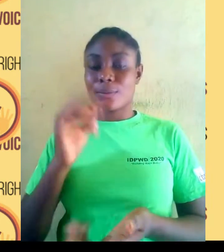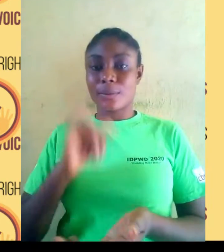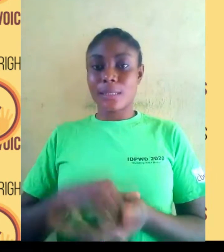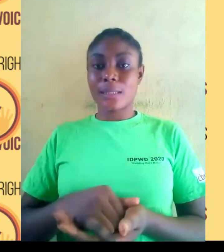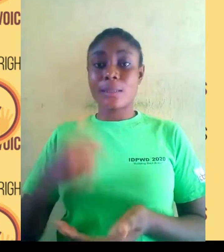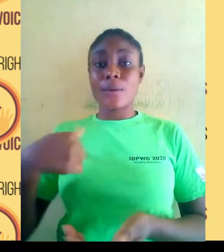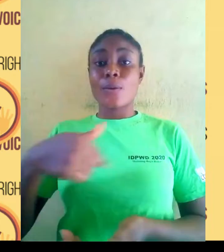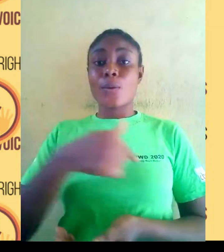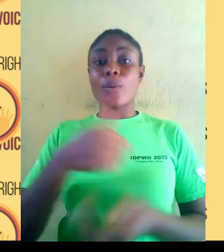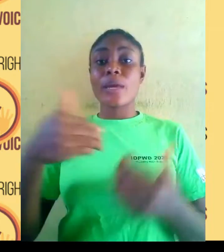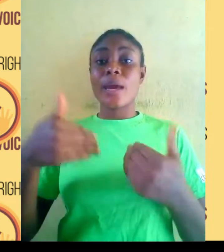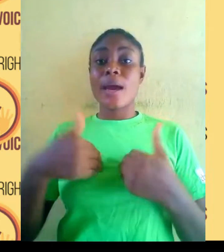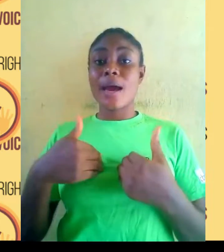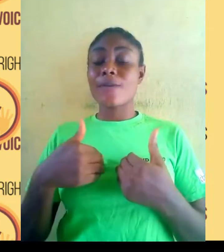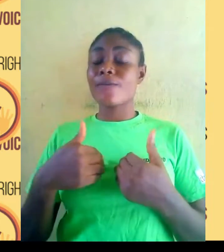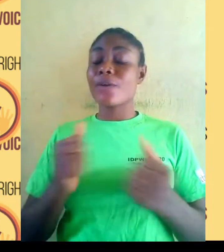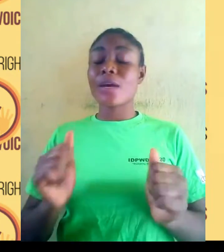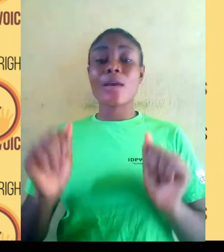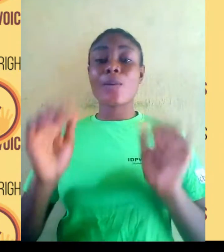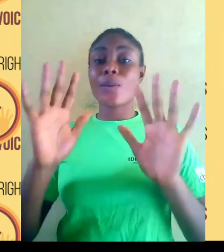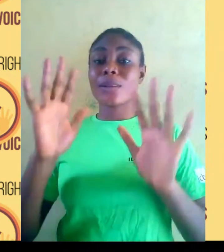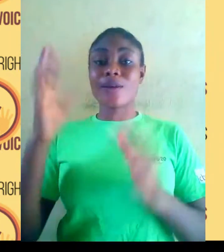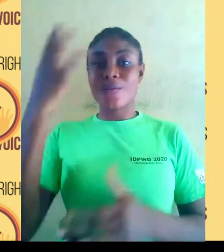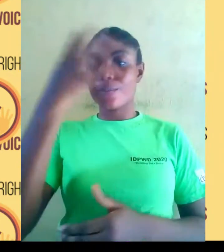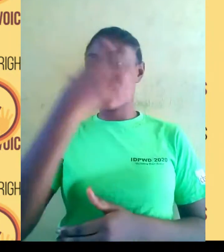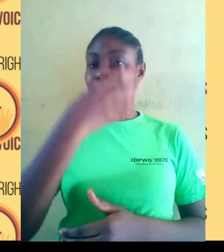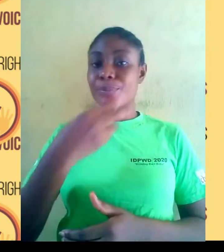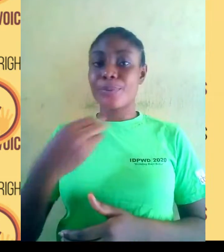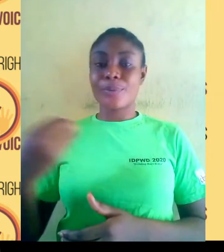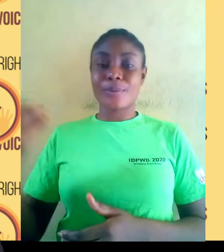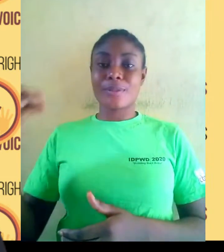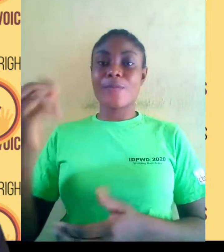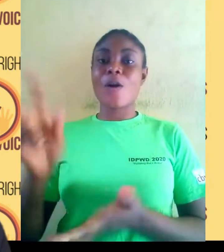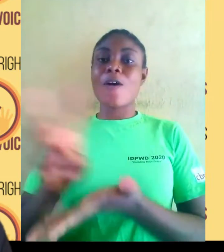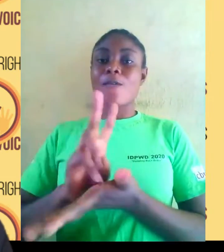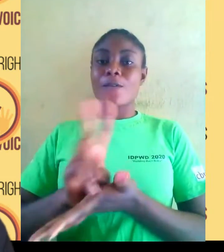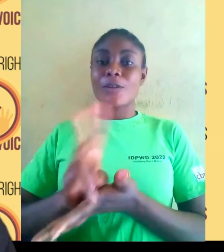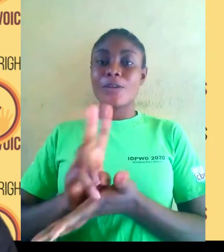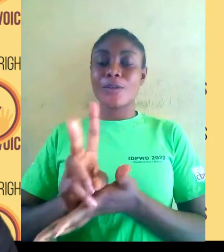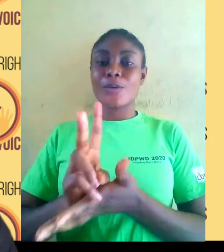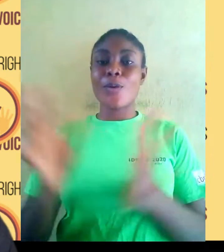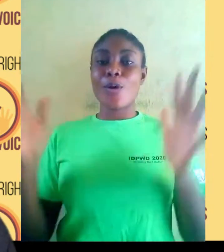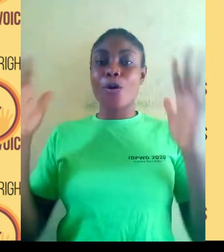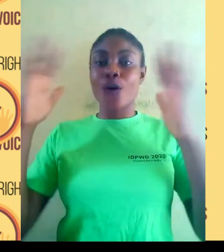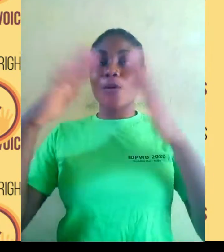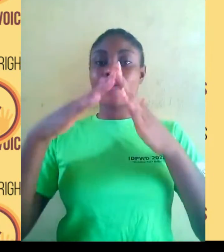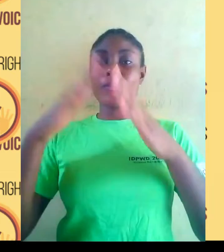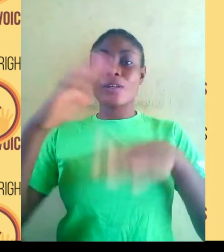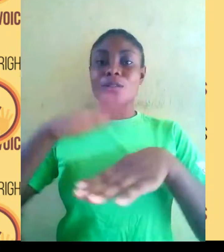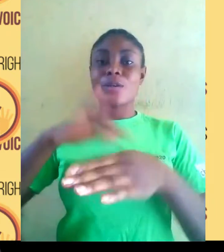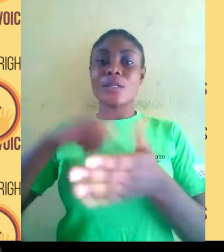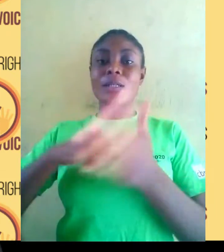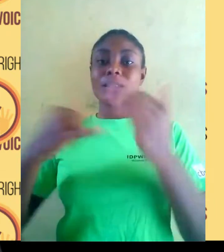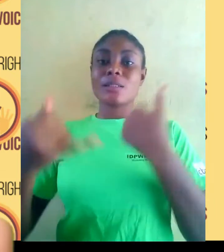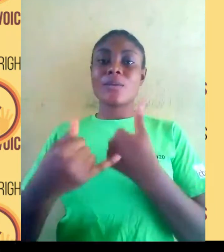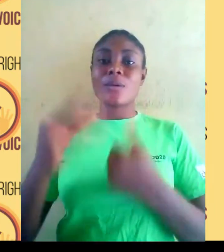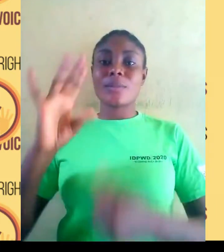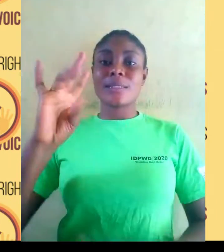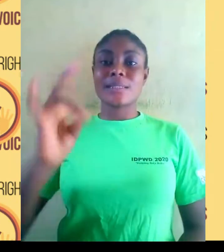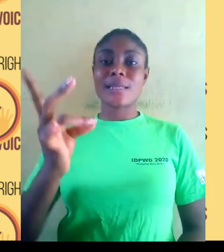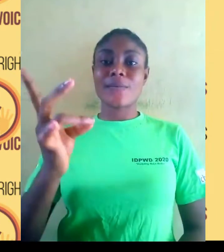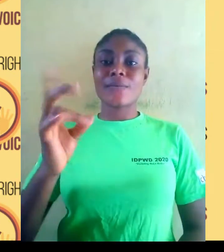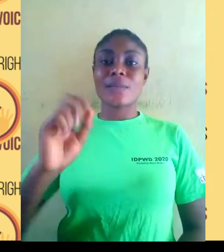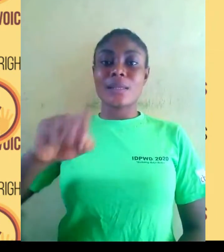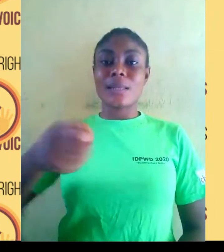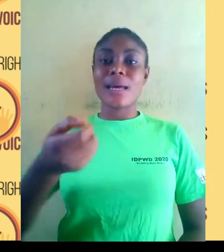know that we had a very wonderful virtual conference January 7th